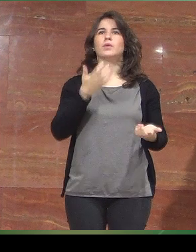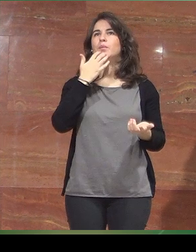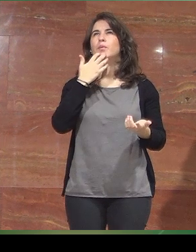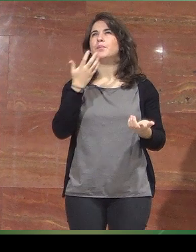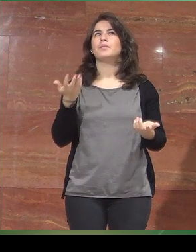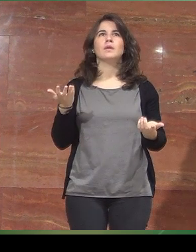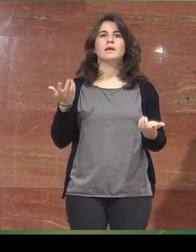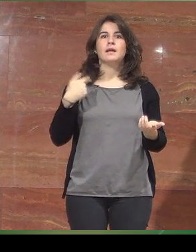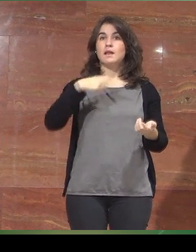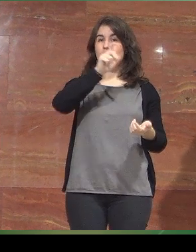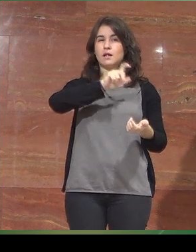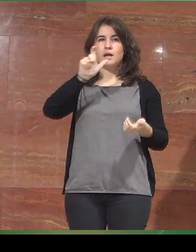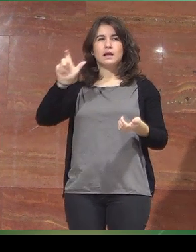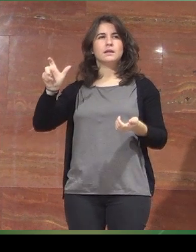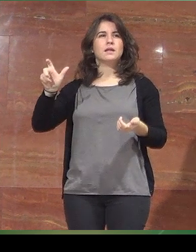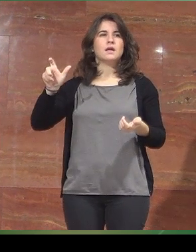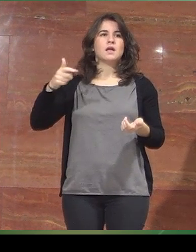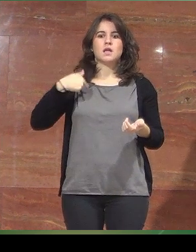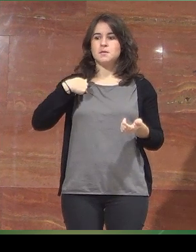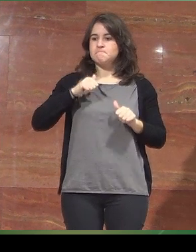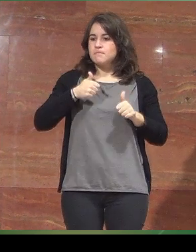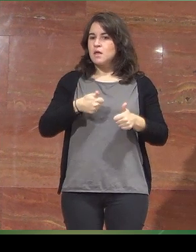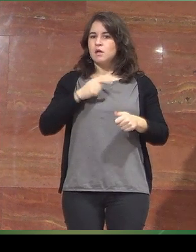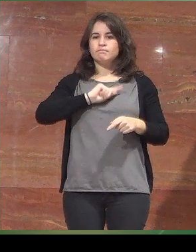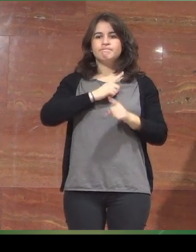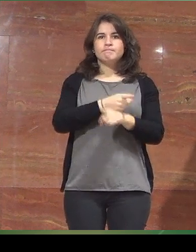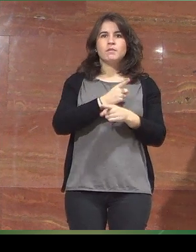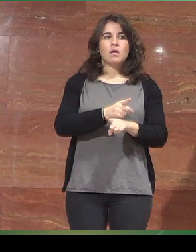would happen upon a sign.